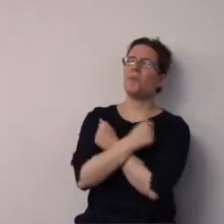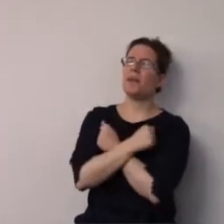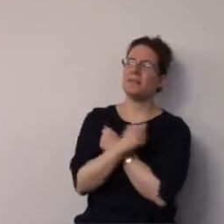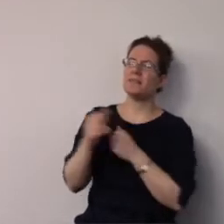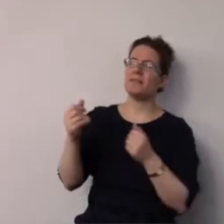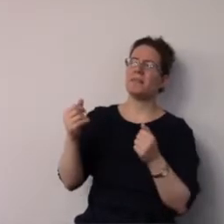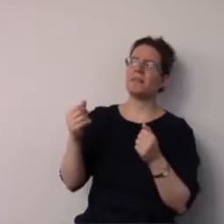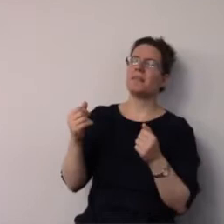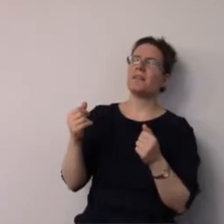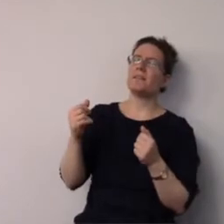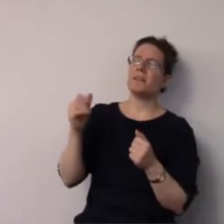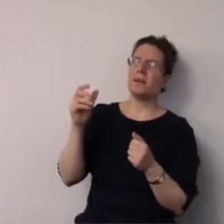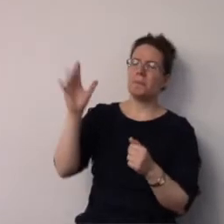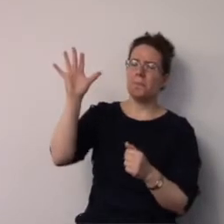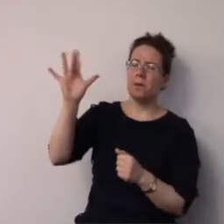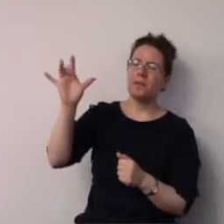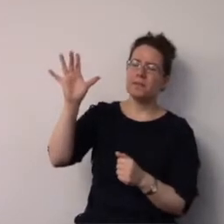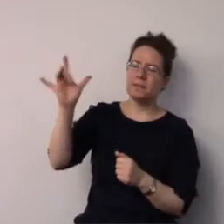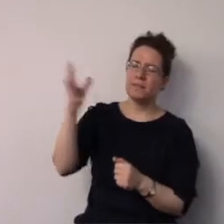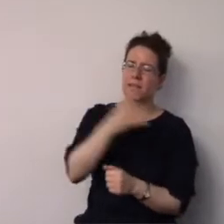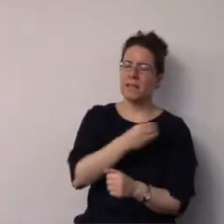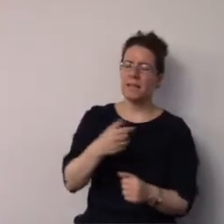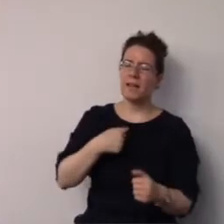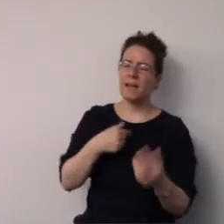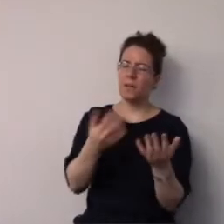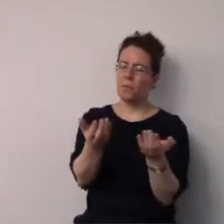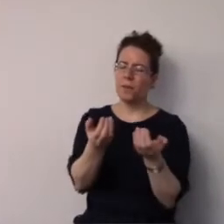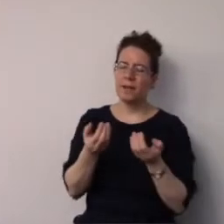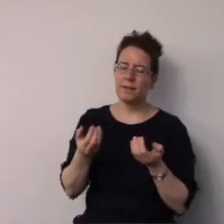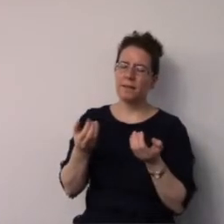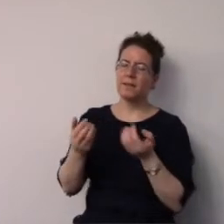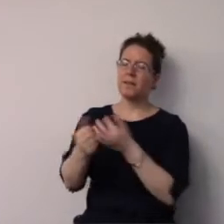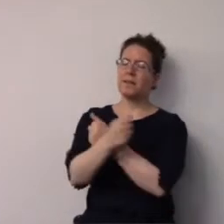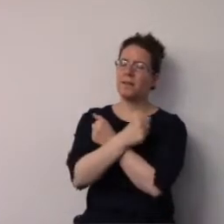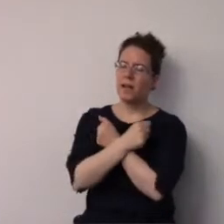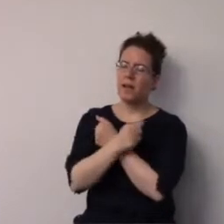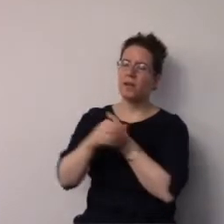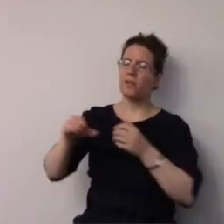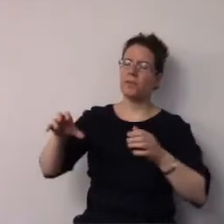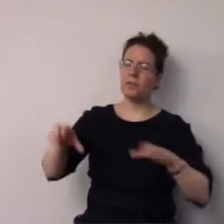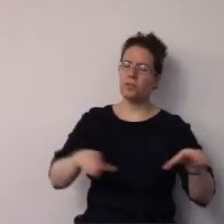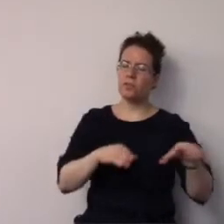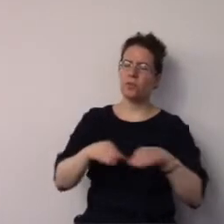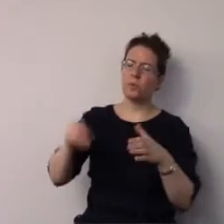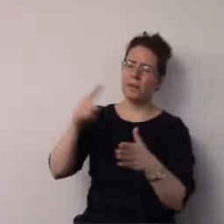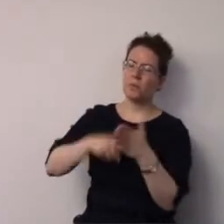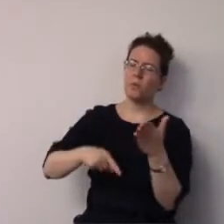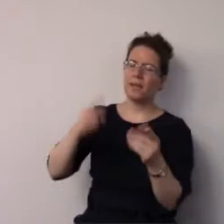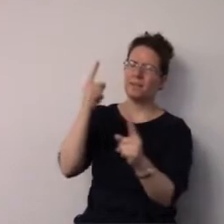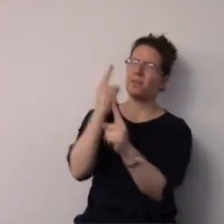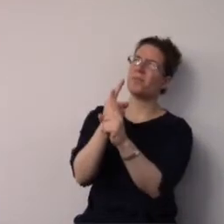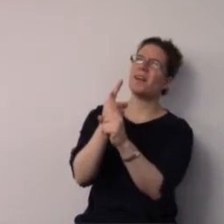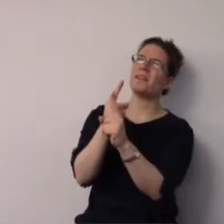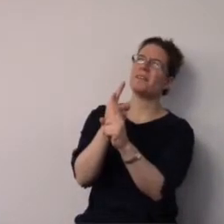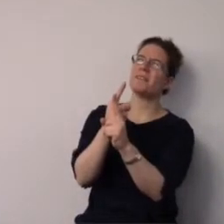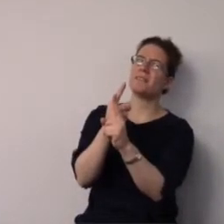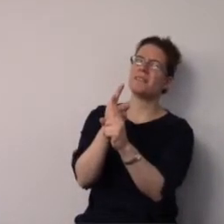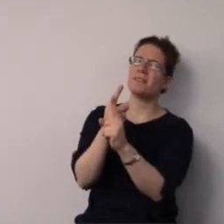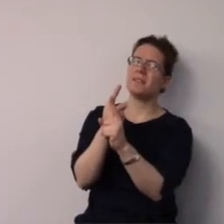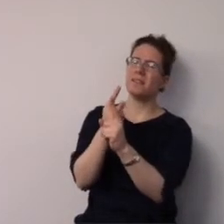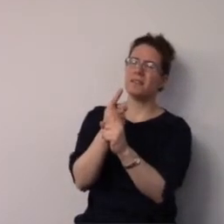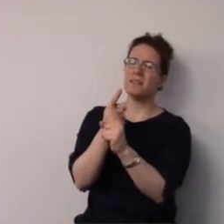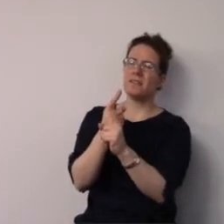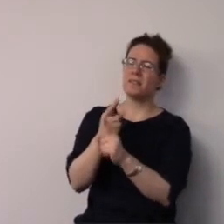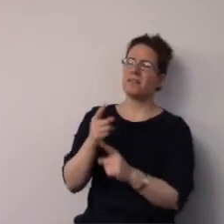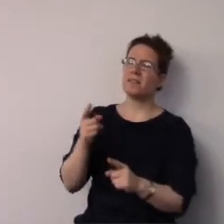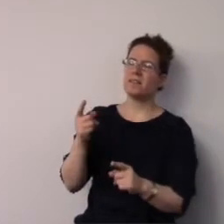love mercy. And Lord, I pray that we can have that kind of an attitude that comes. Brother Clay said, this is the